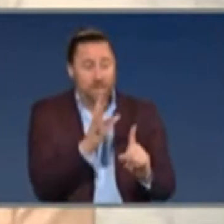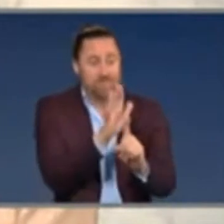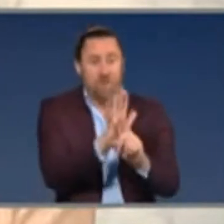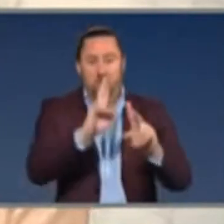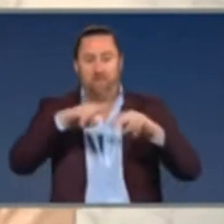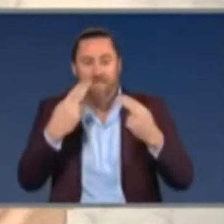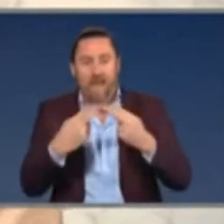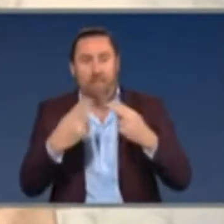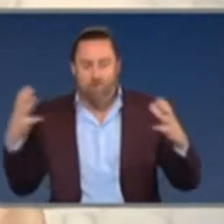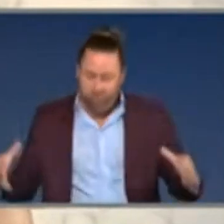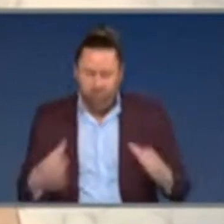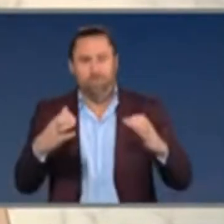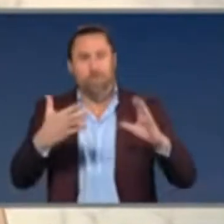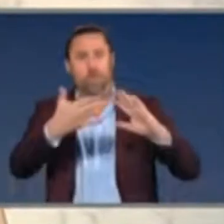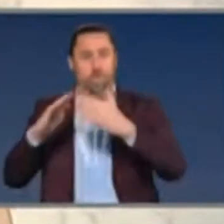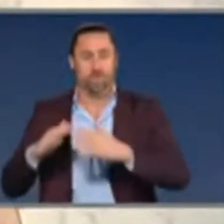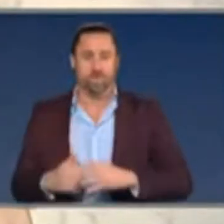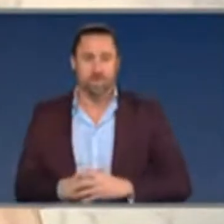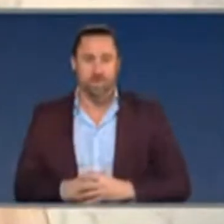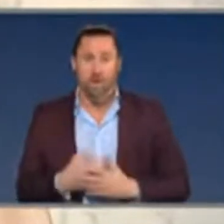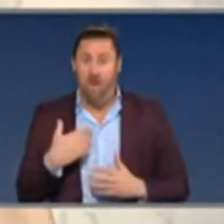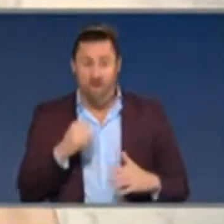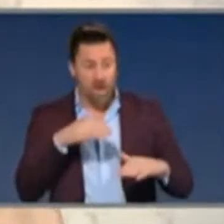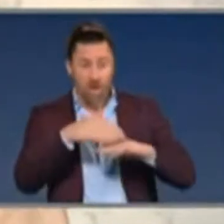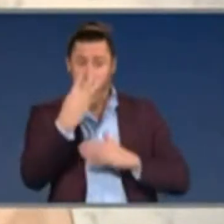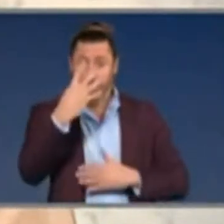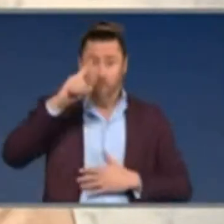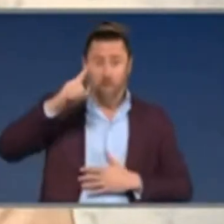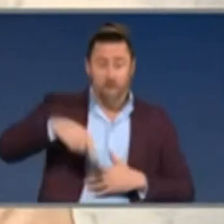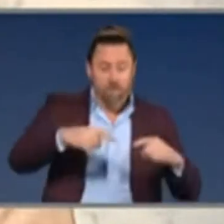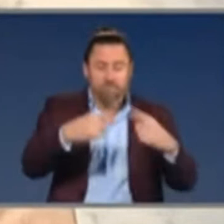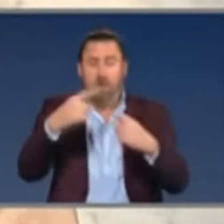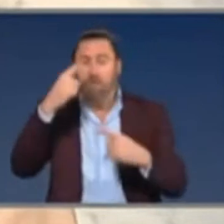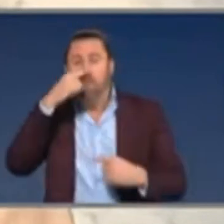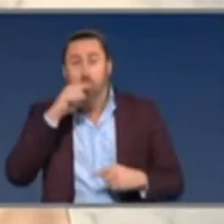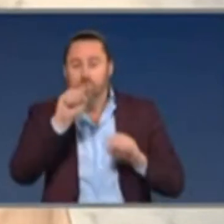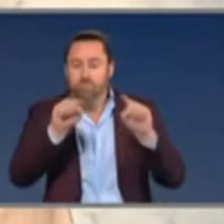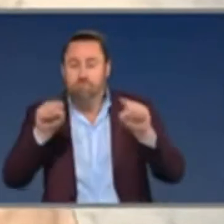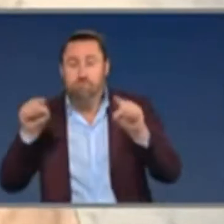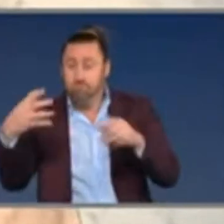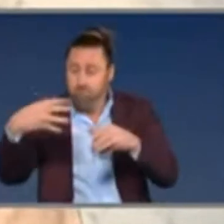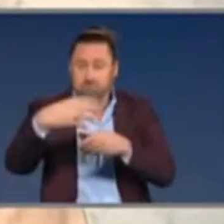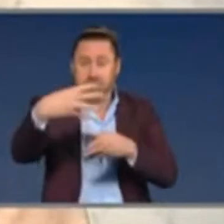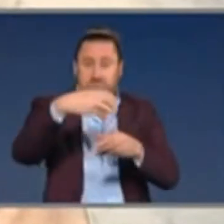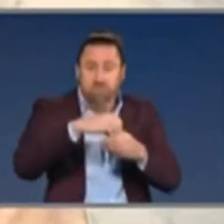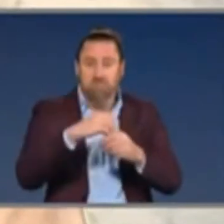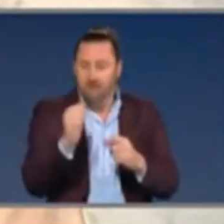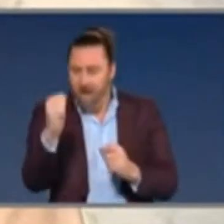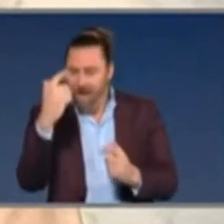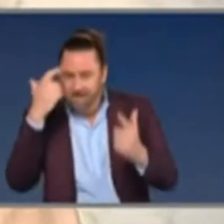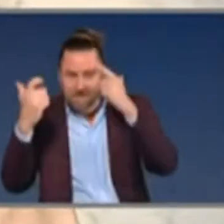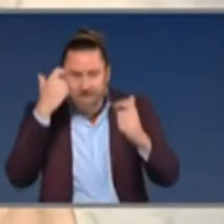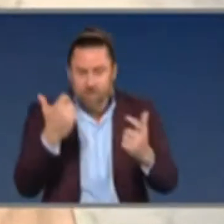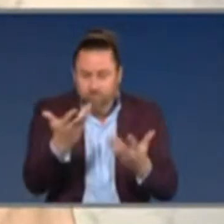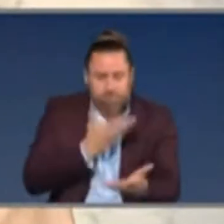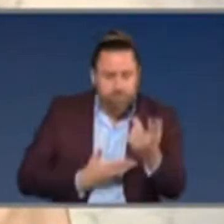We have also had the voices of more than 4,000 Aboriginal and Torres Strait Islander people who participated in our engagements on